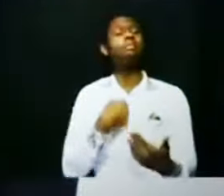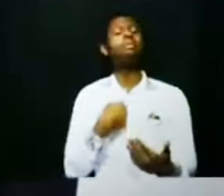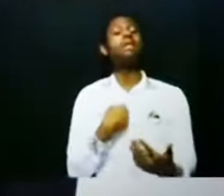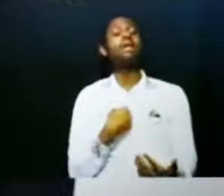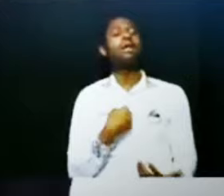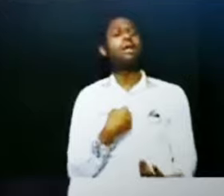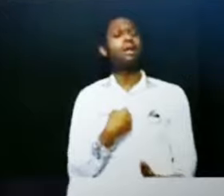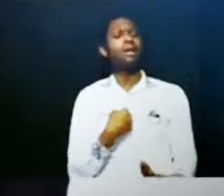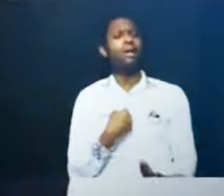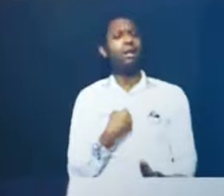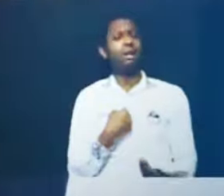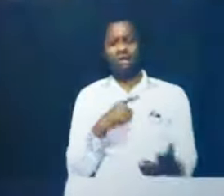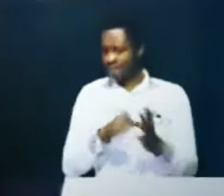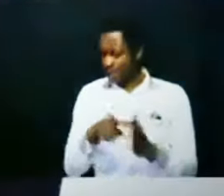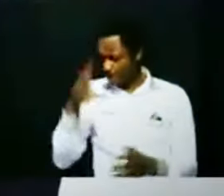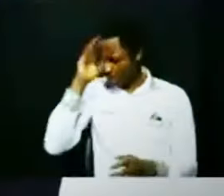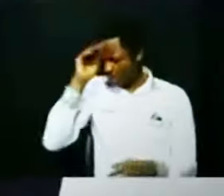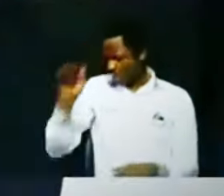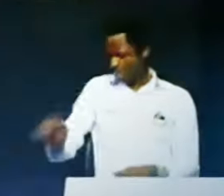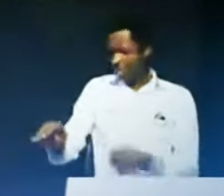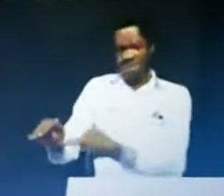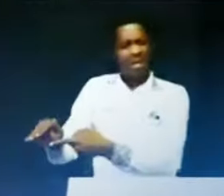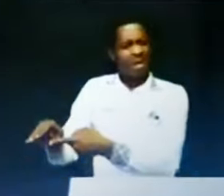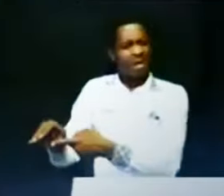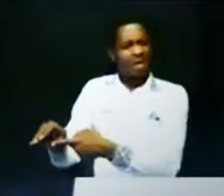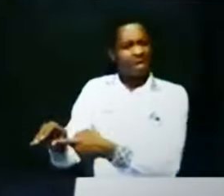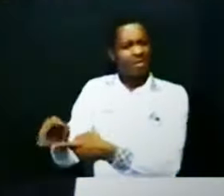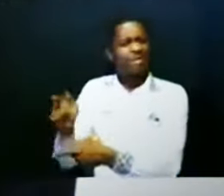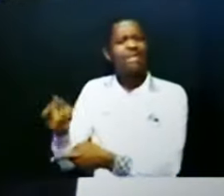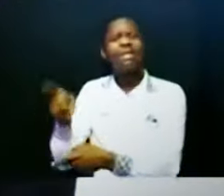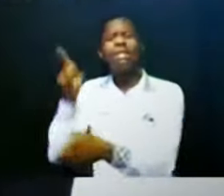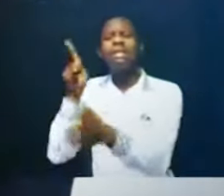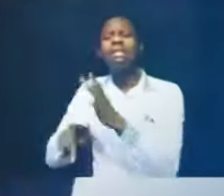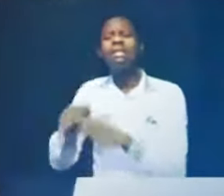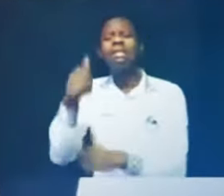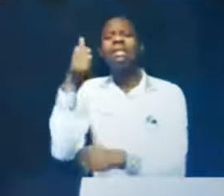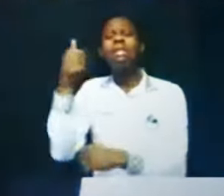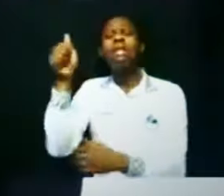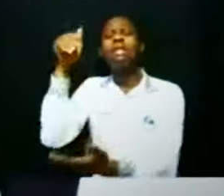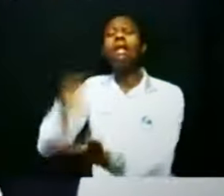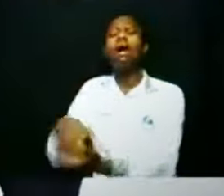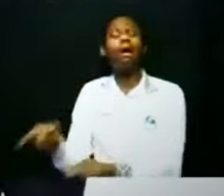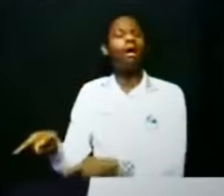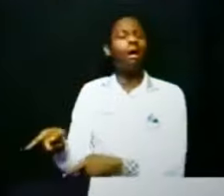thousands. And this small boy, tens of thousands. He